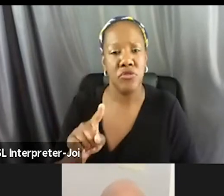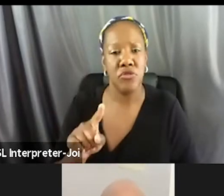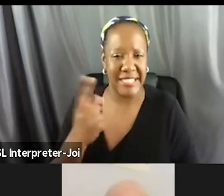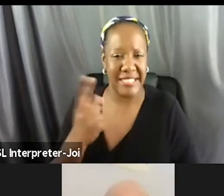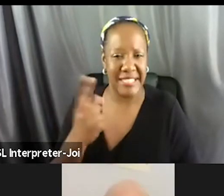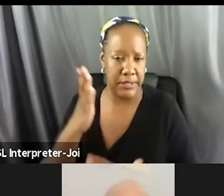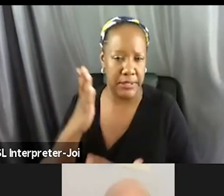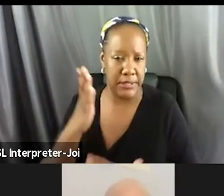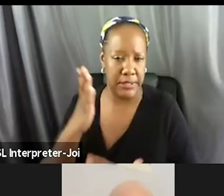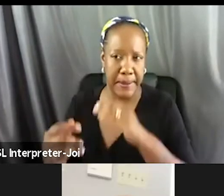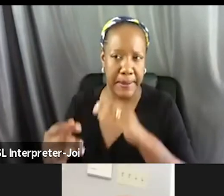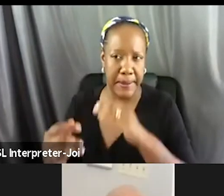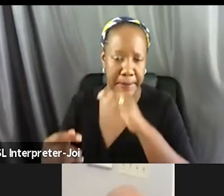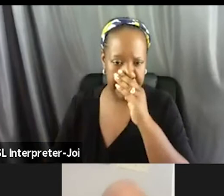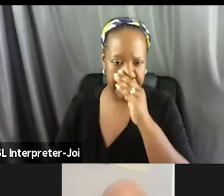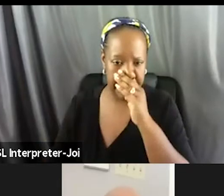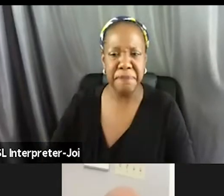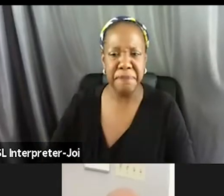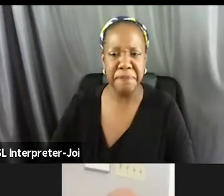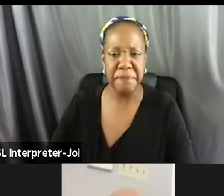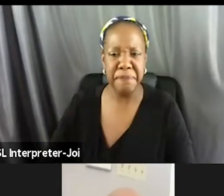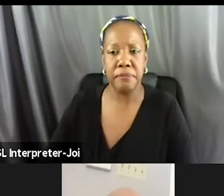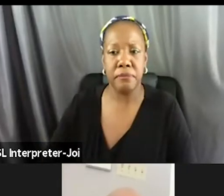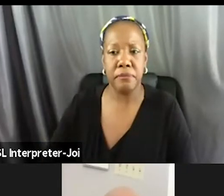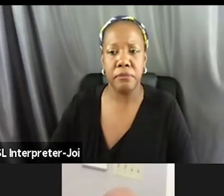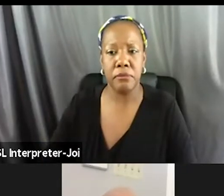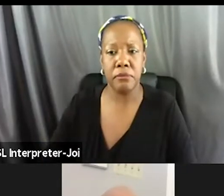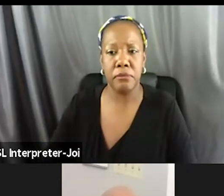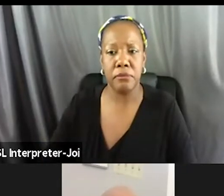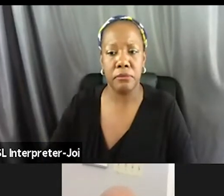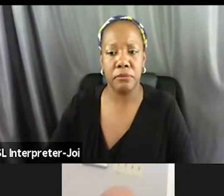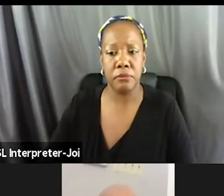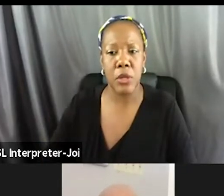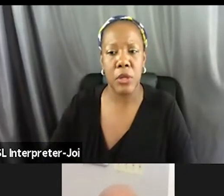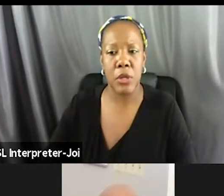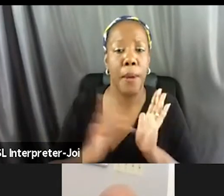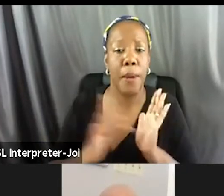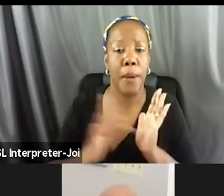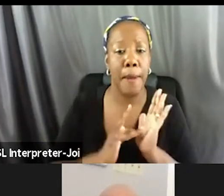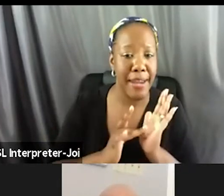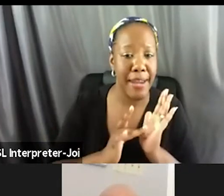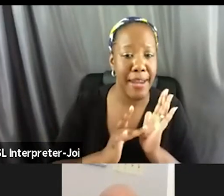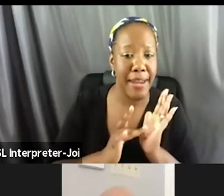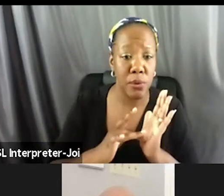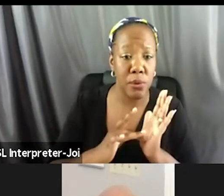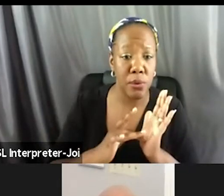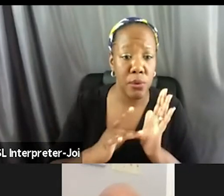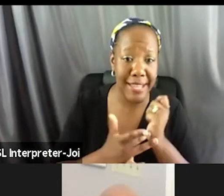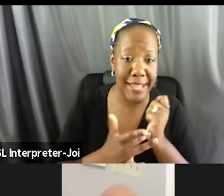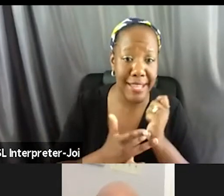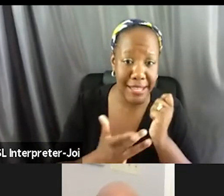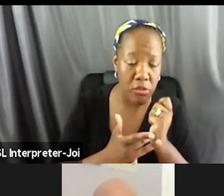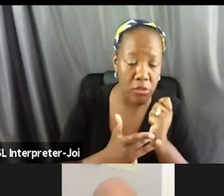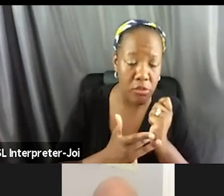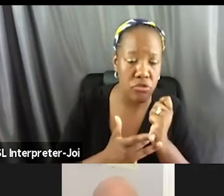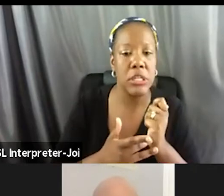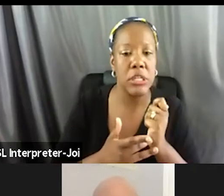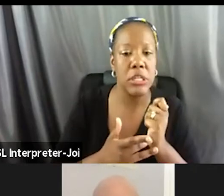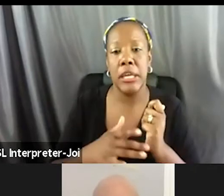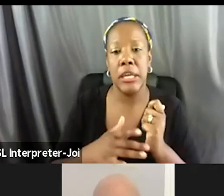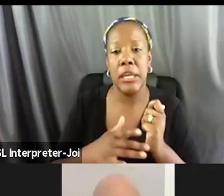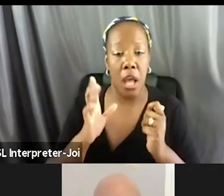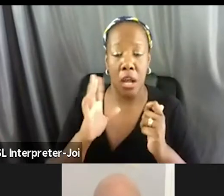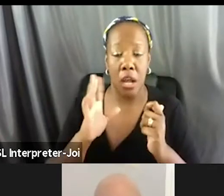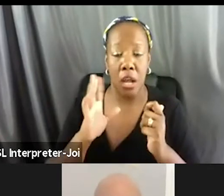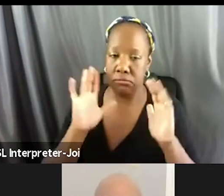which is, so medical technology and medication is doing some amazing things right now. And there was a study recently with a